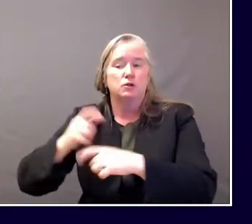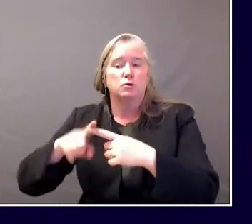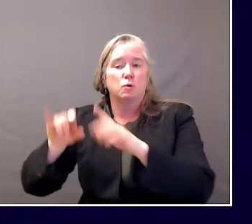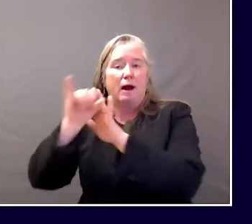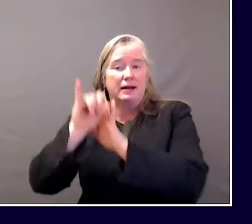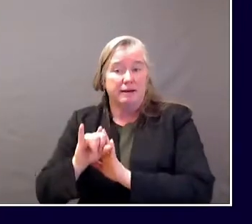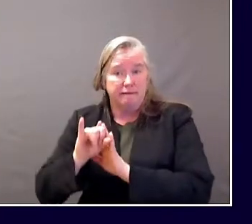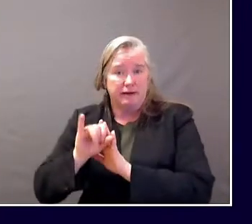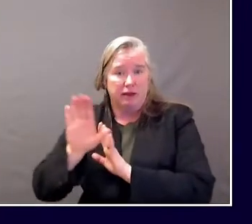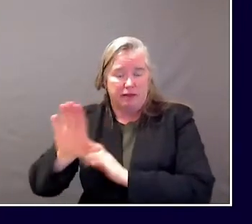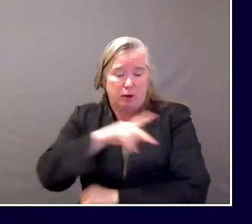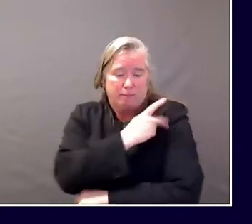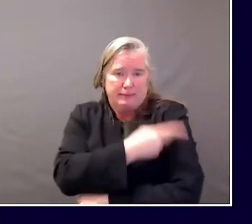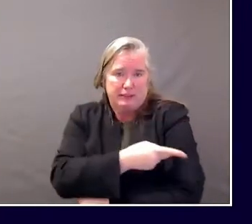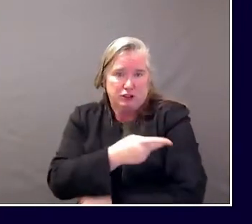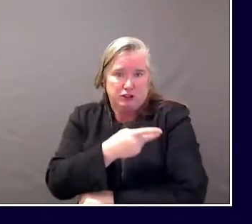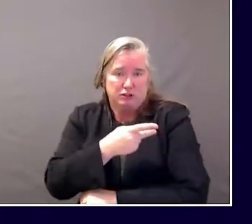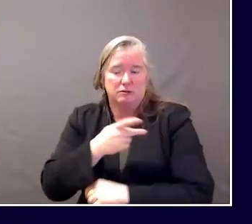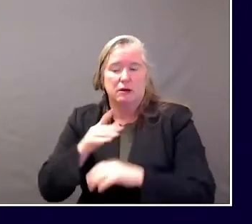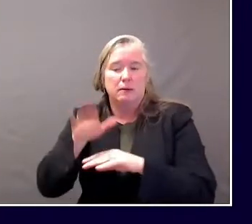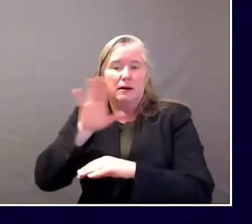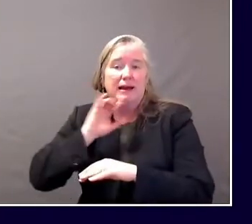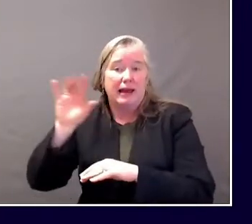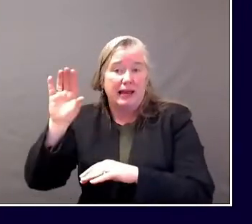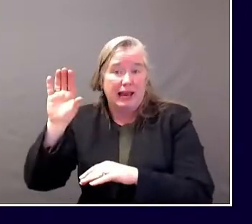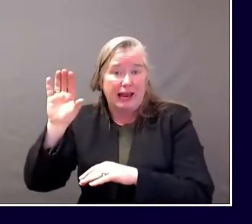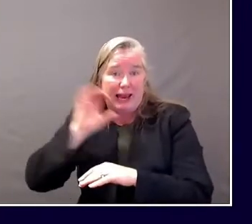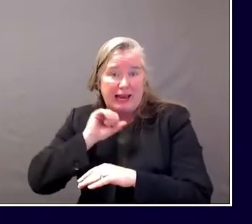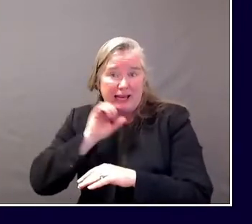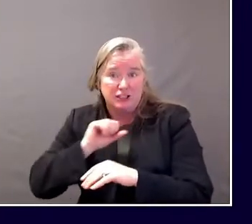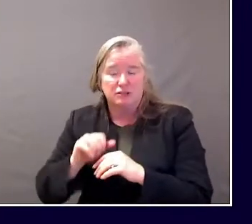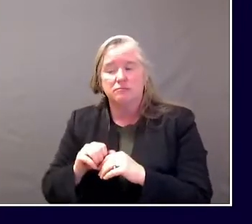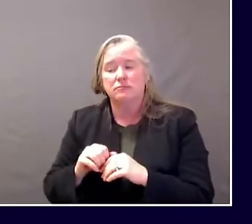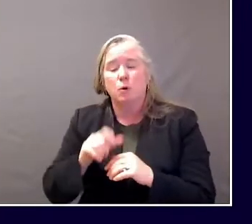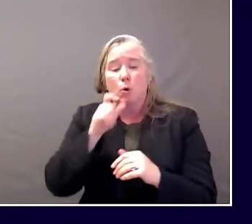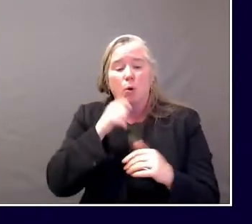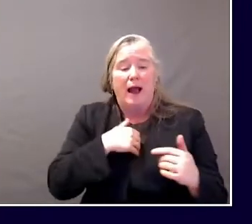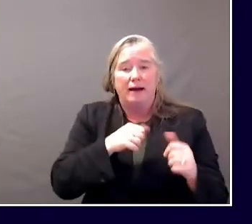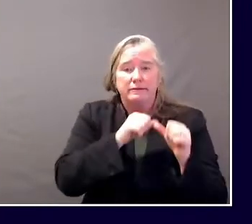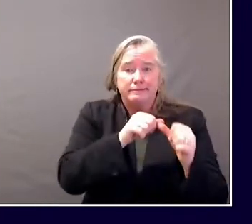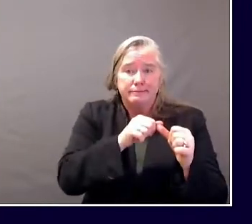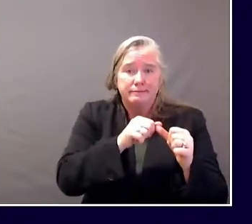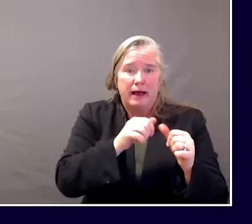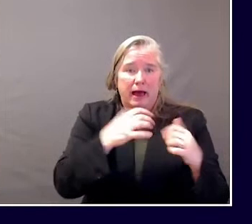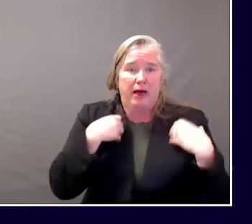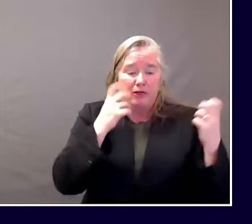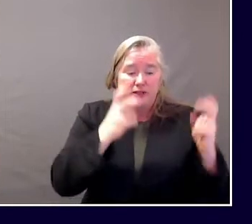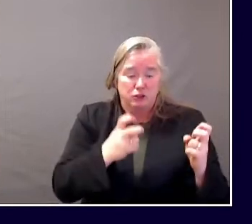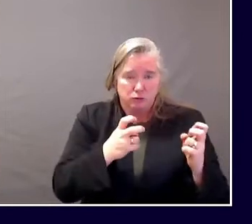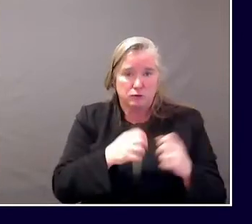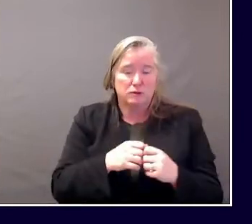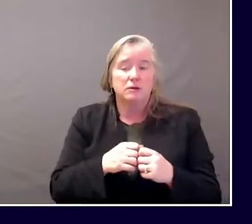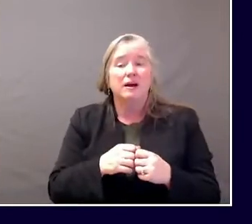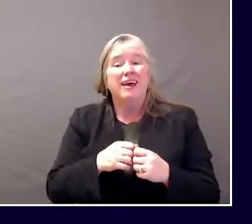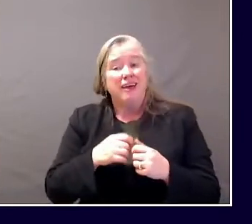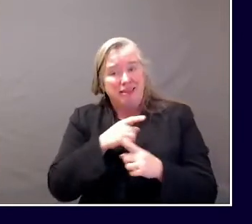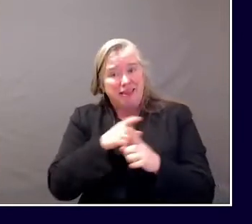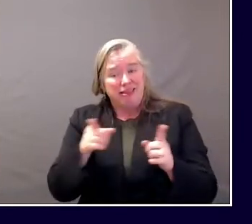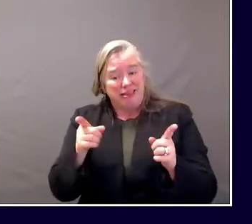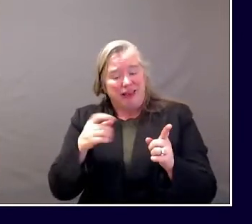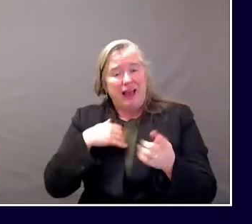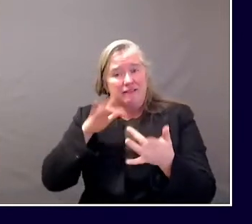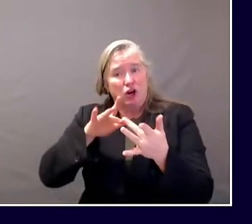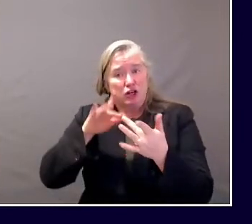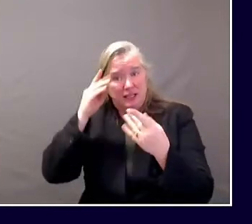patients are over a certain age or have a chronic condition and notify them that, hey, vaccine is on its way. Let's